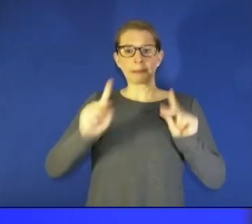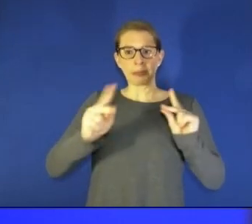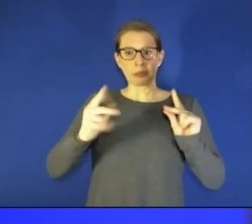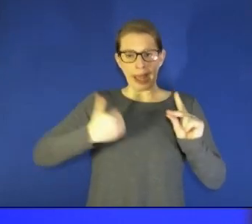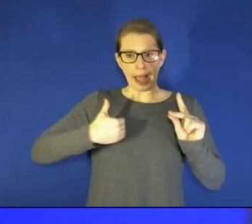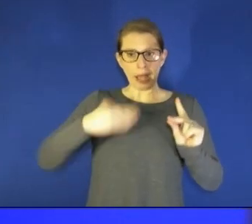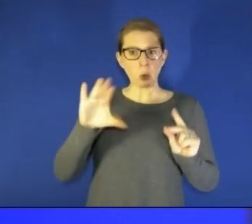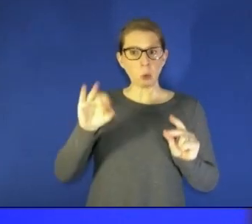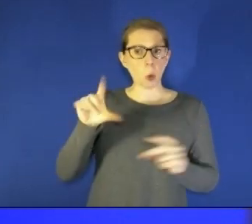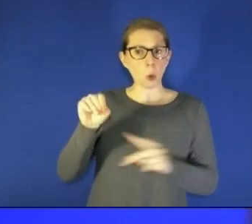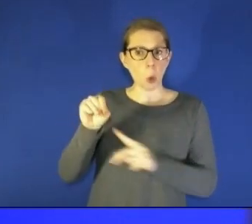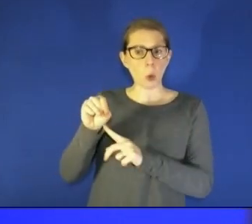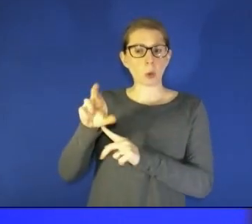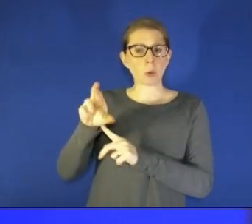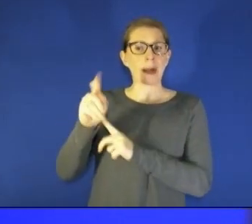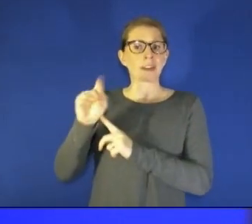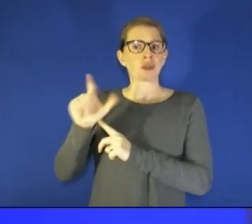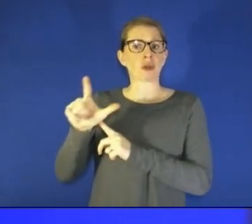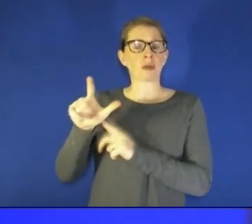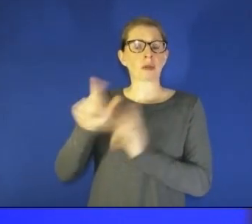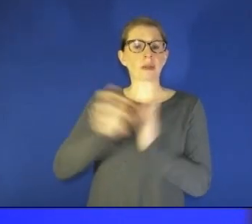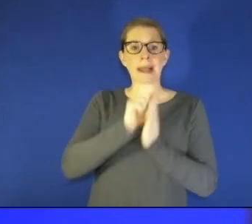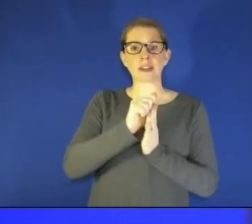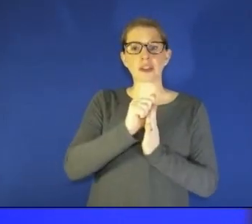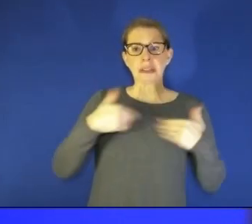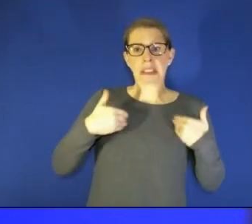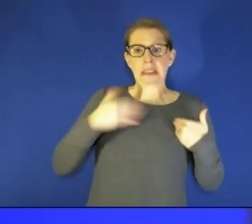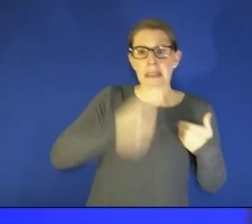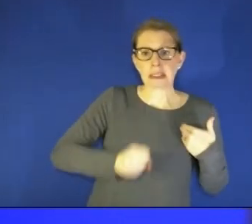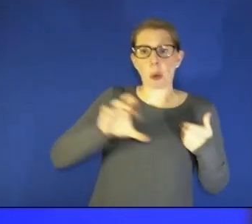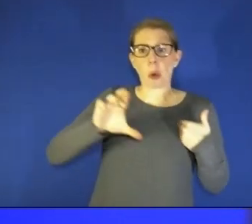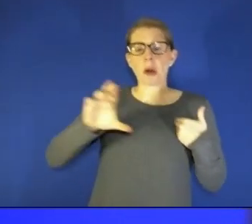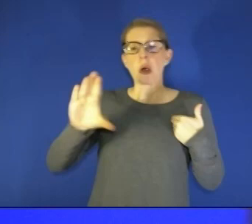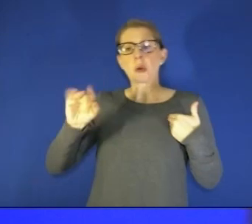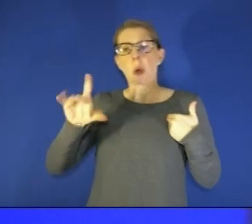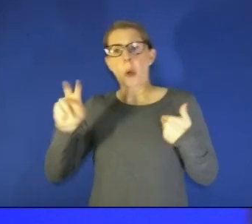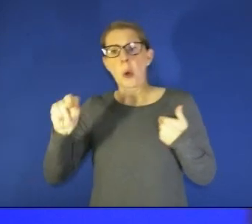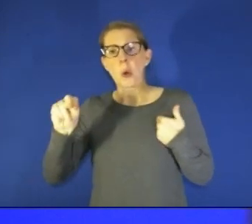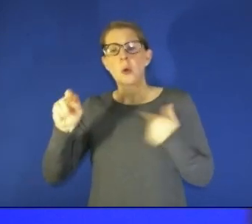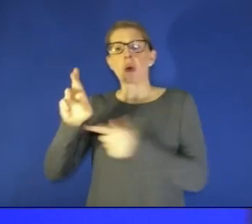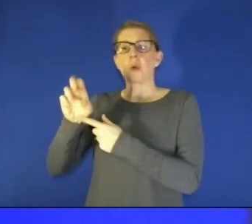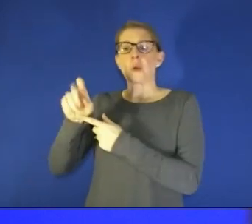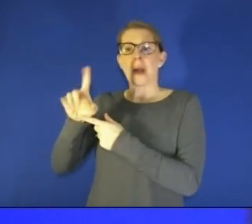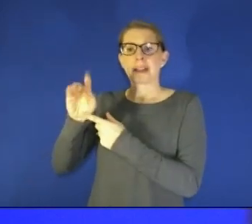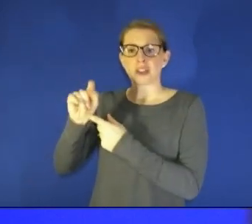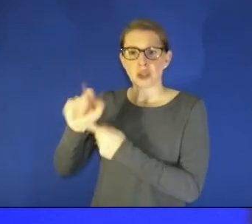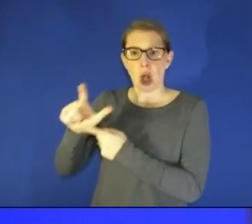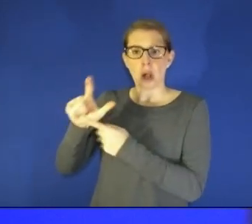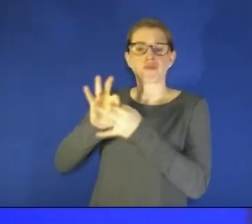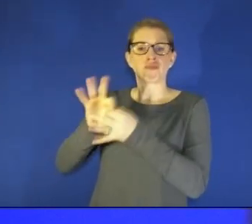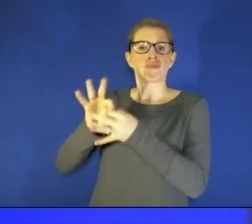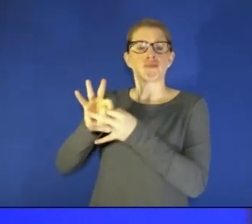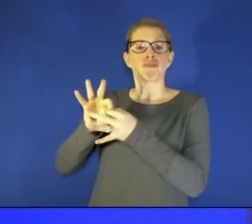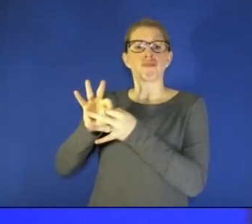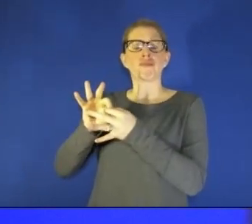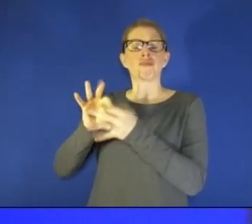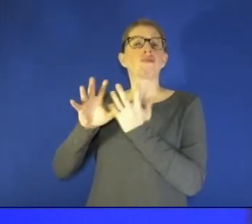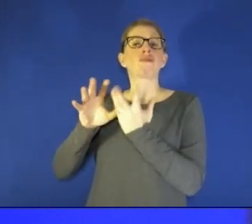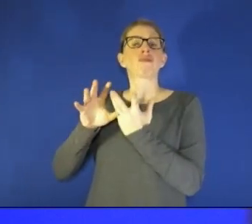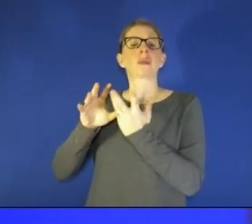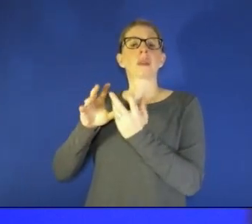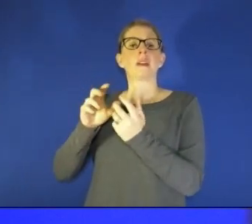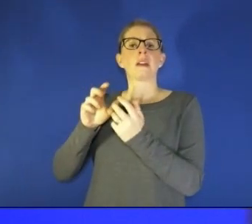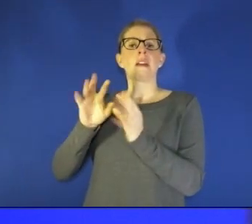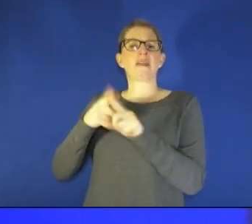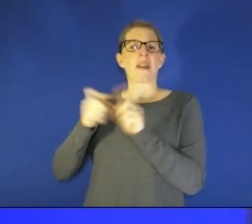a young age in your family, or the number of people who have had colon and rectal related cancers in your family. The other way we can find it is by looking at the tumor